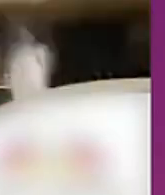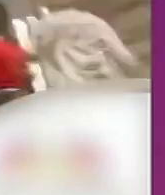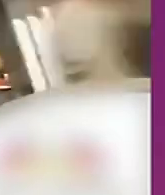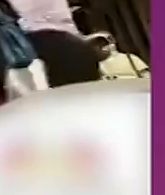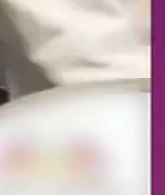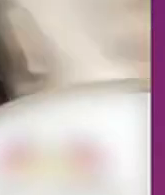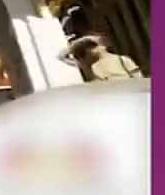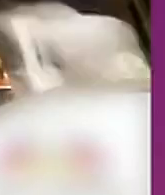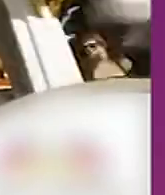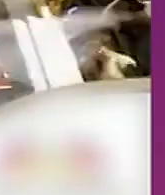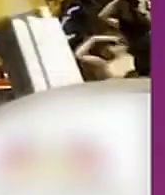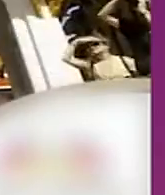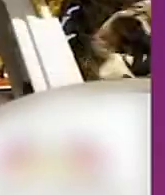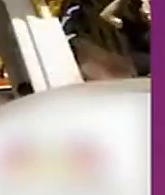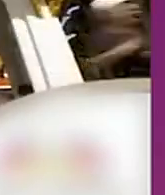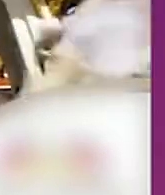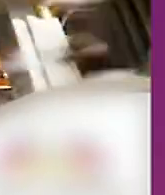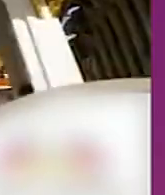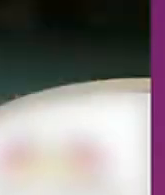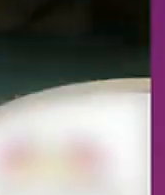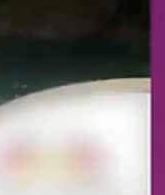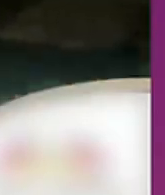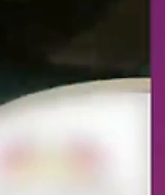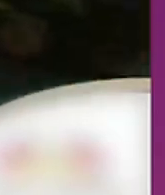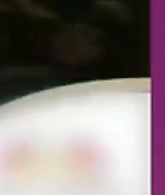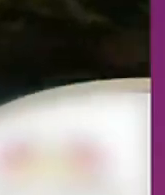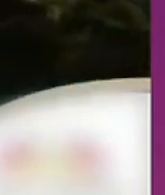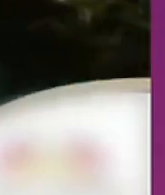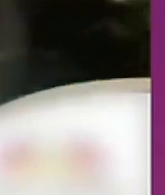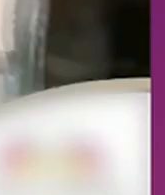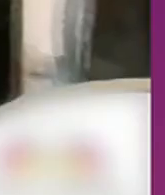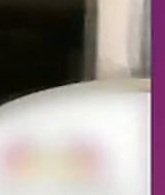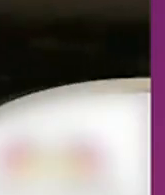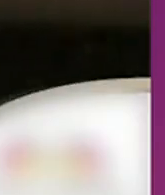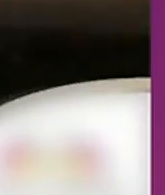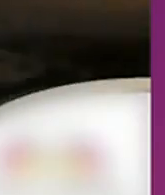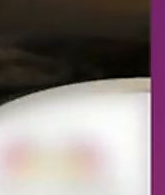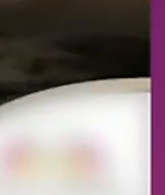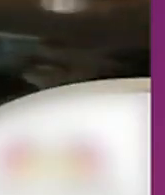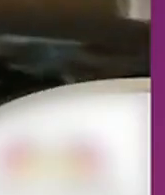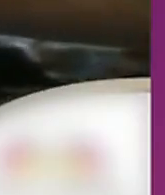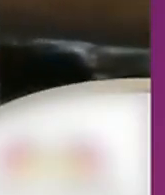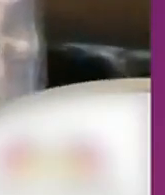really amazing country with so many places to visit. I love it here.